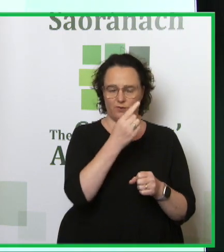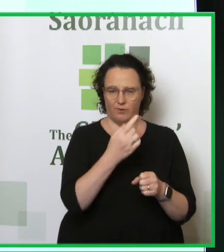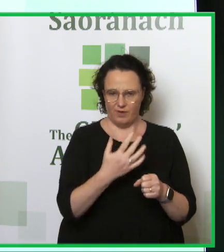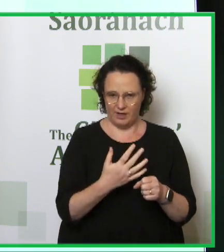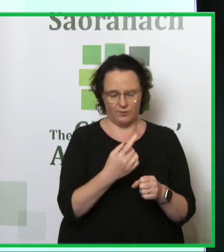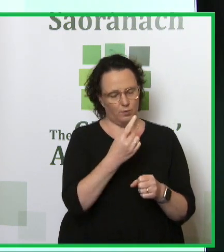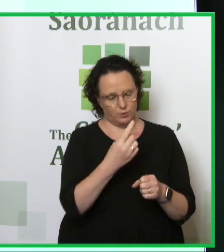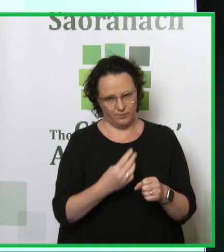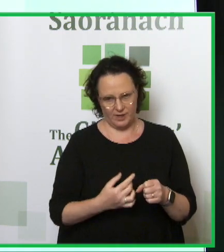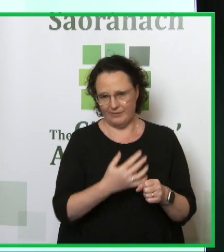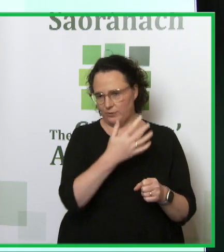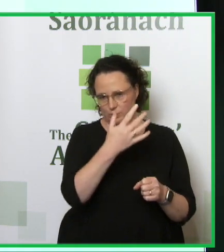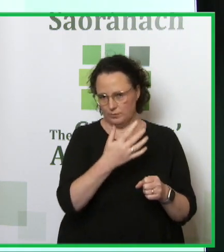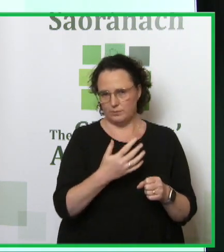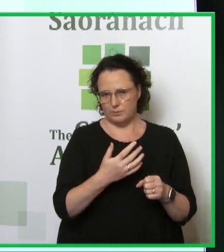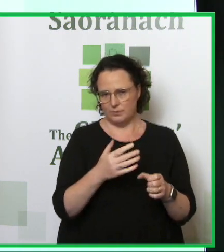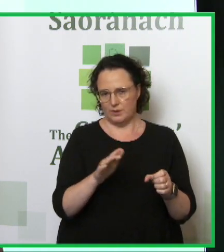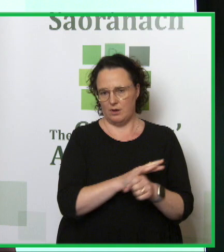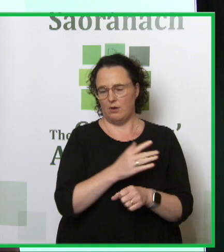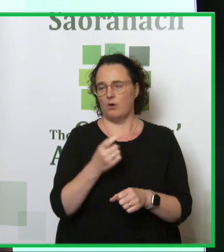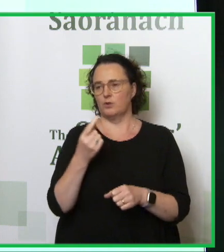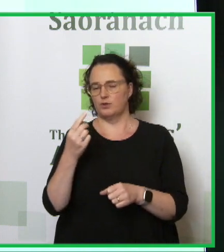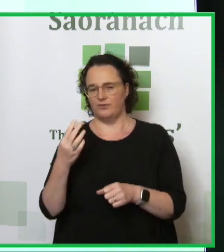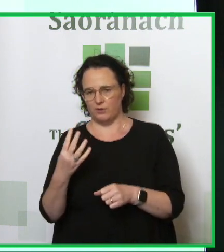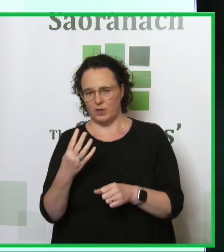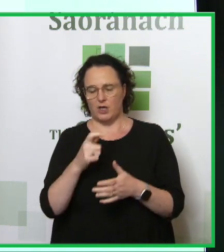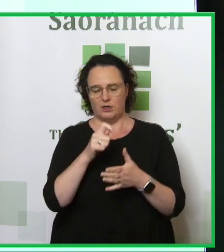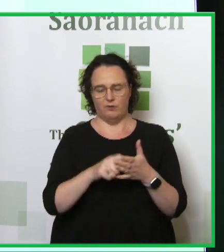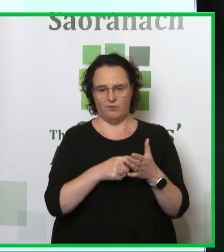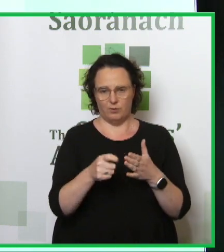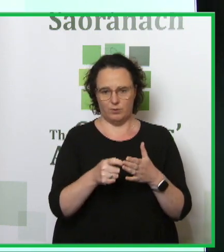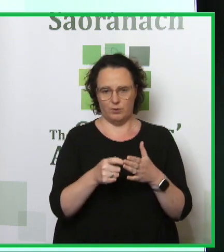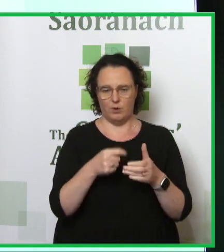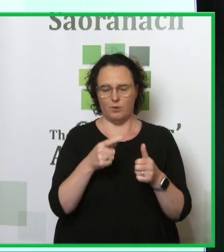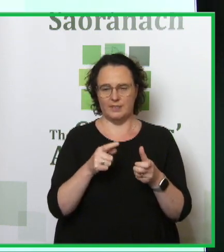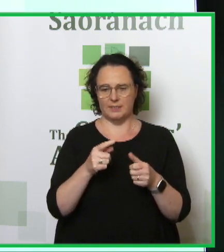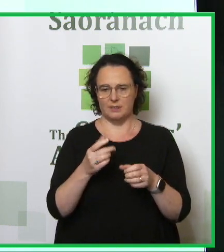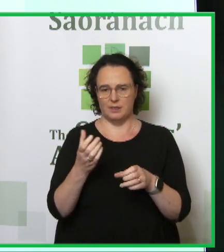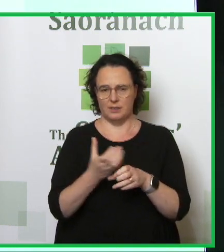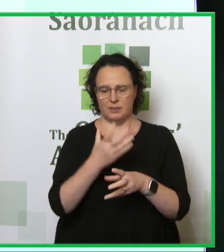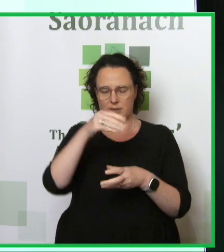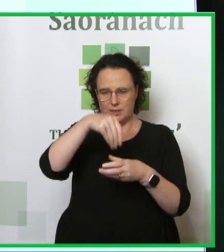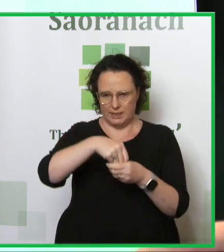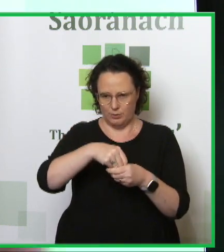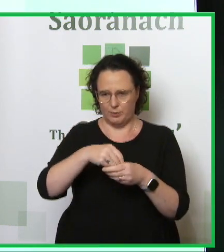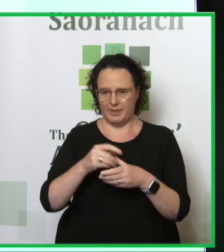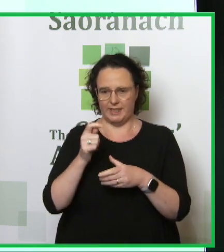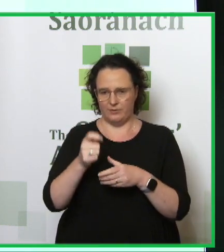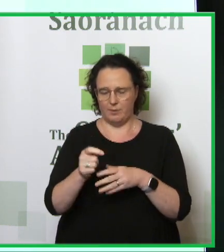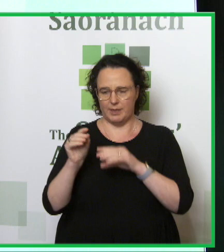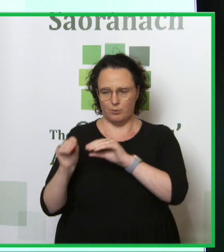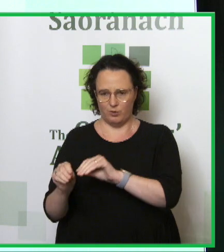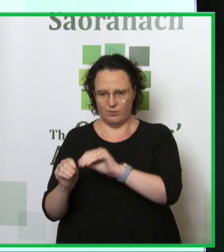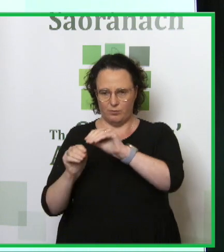except 1, if you go 1, 2, 3, 4, your vote will always remain in the count assigned to one of the options. It might move